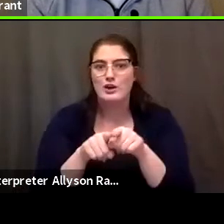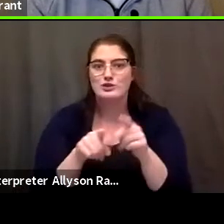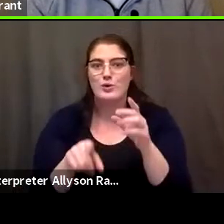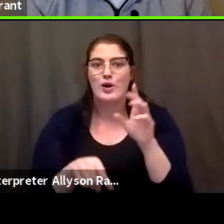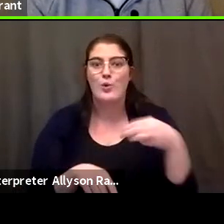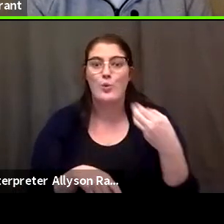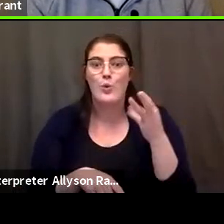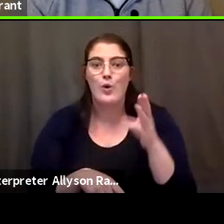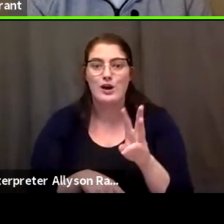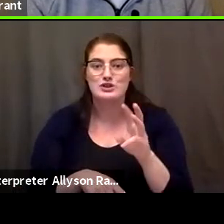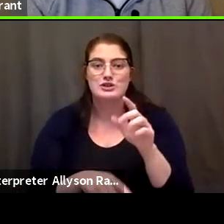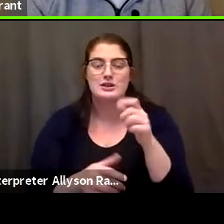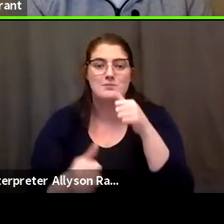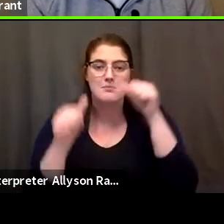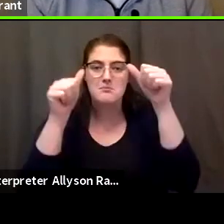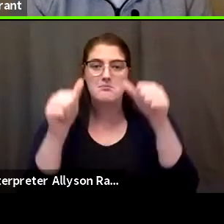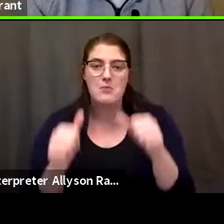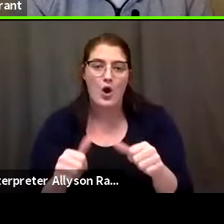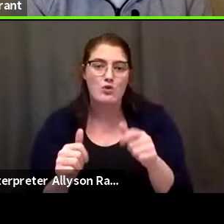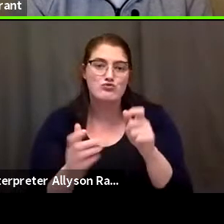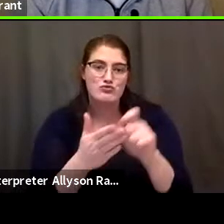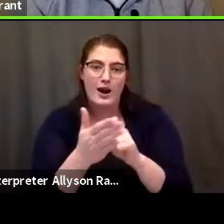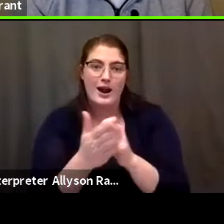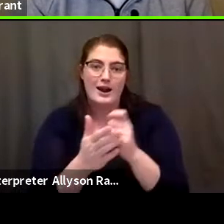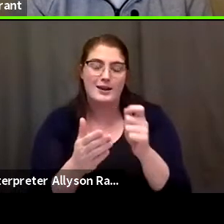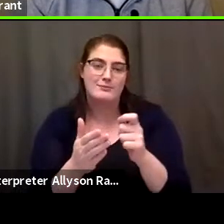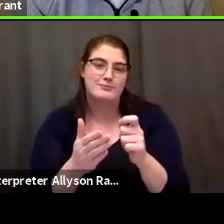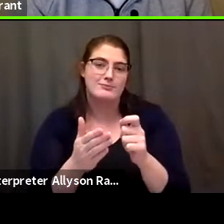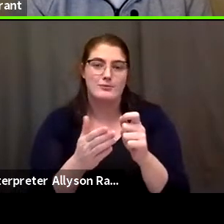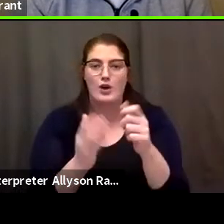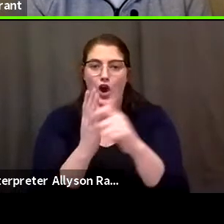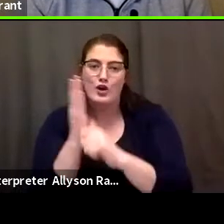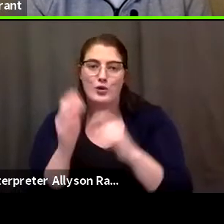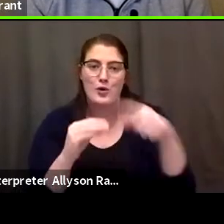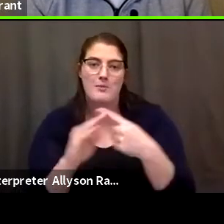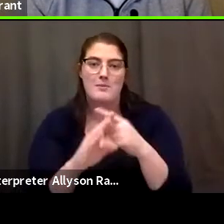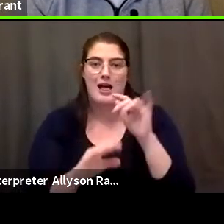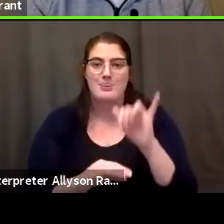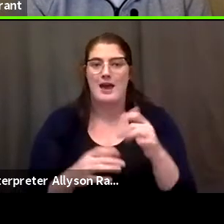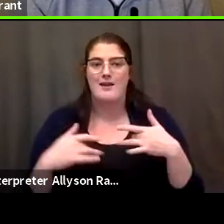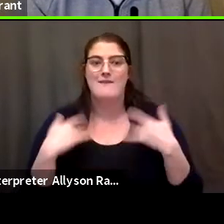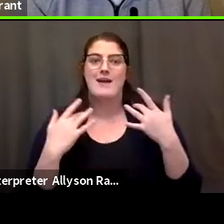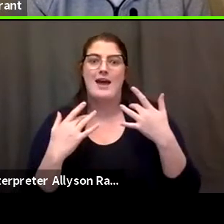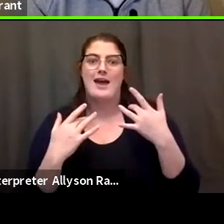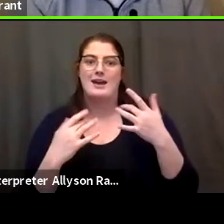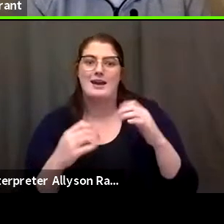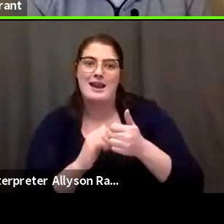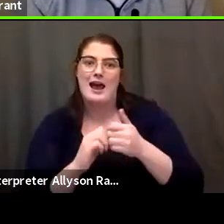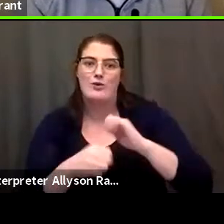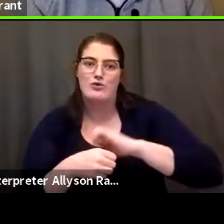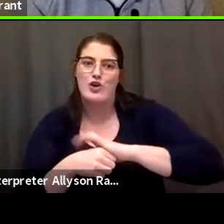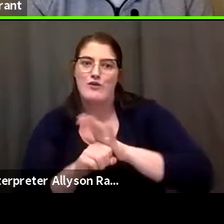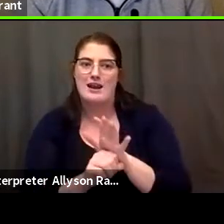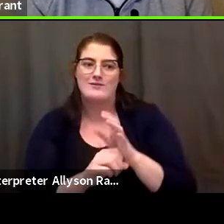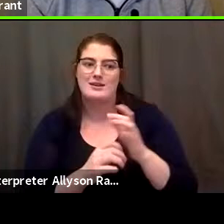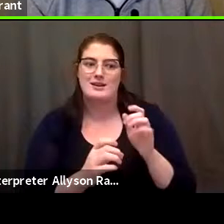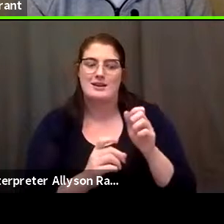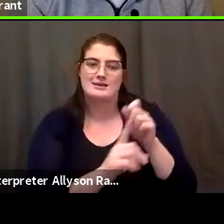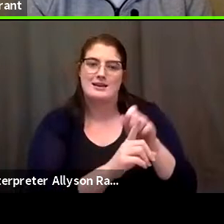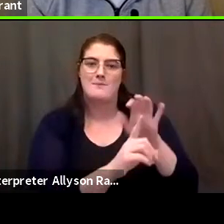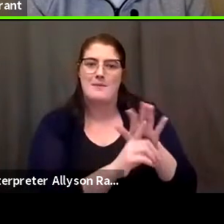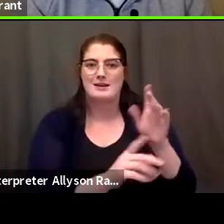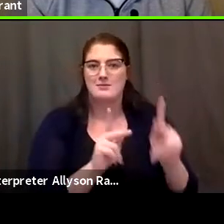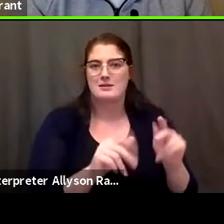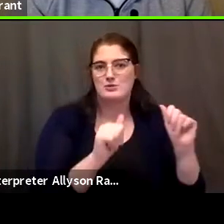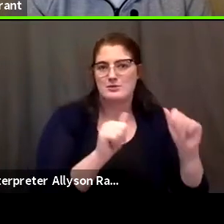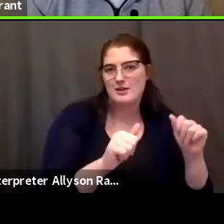on that actual event and the impact of COVID-19 on people being able to get access to food. And our office also